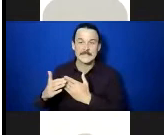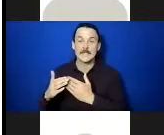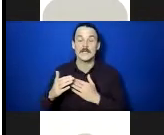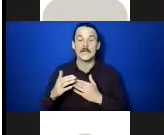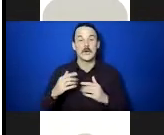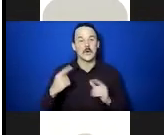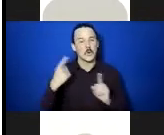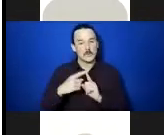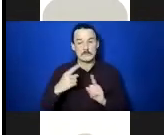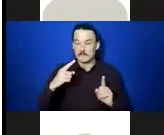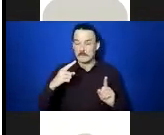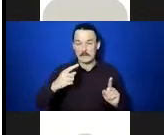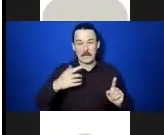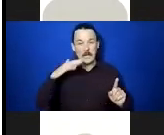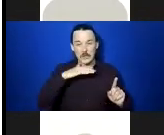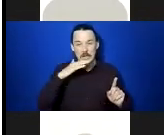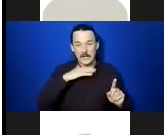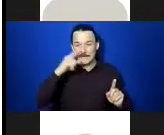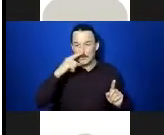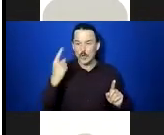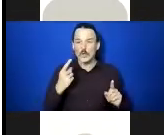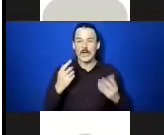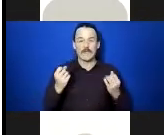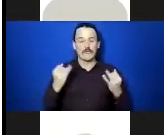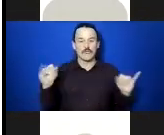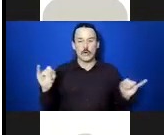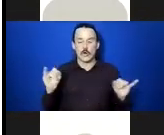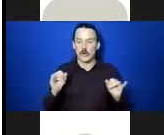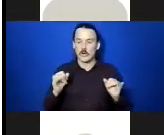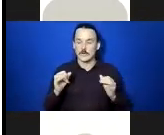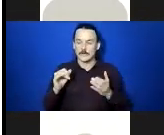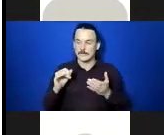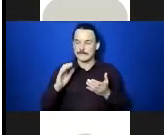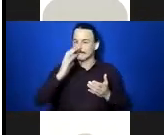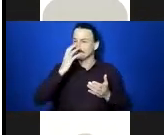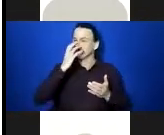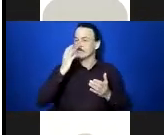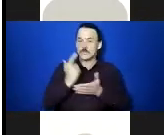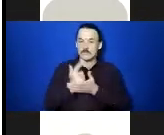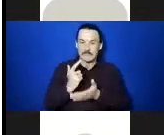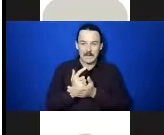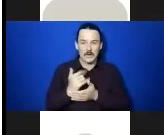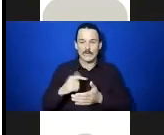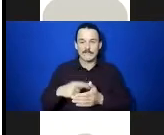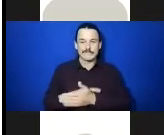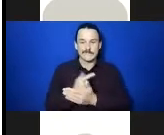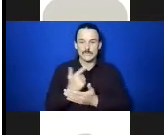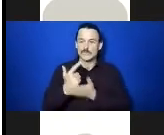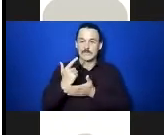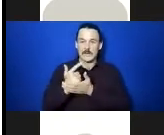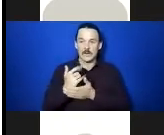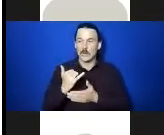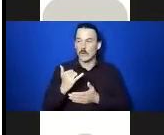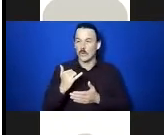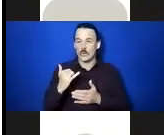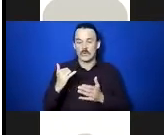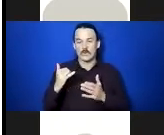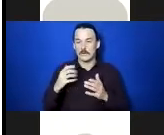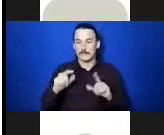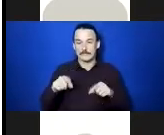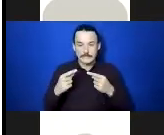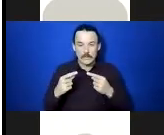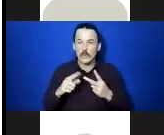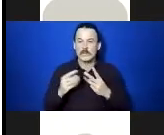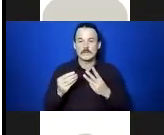dosage, had adverse reactions to the drug, or suffered from respiratory conditions for the rest of their lives. Many were